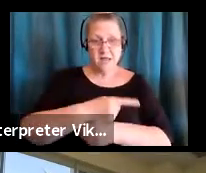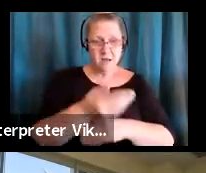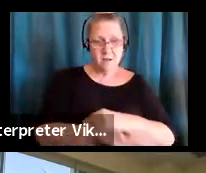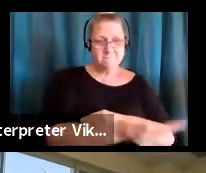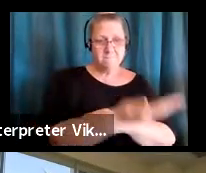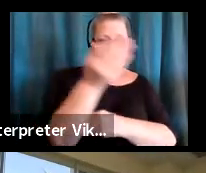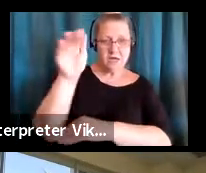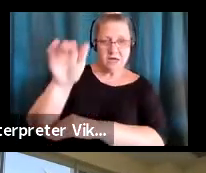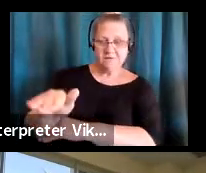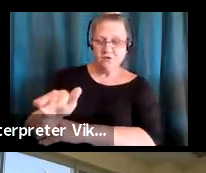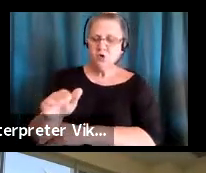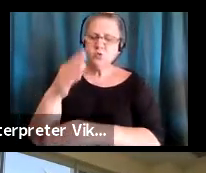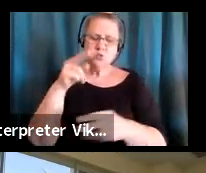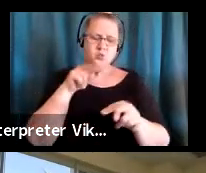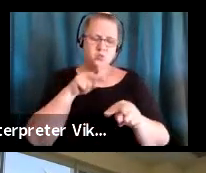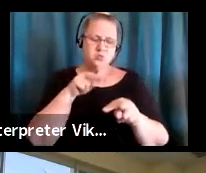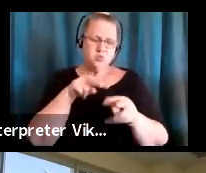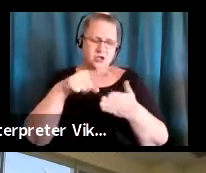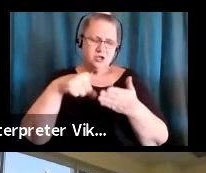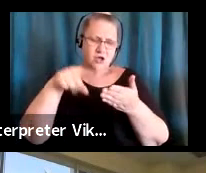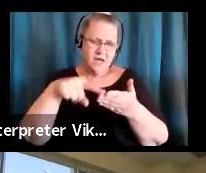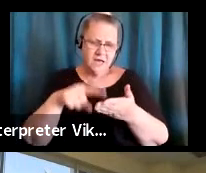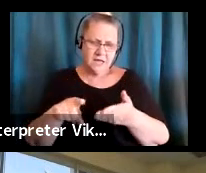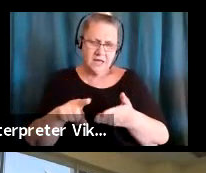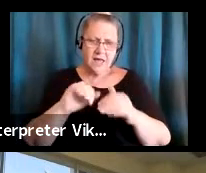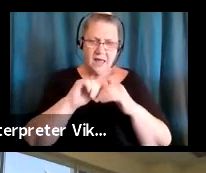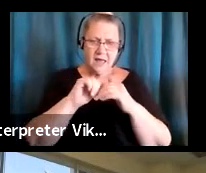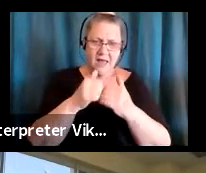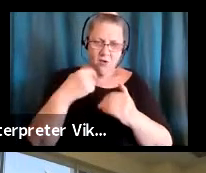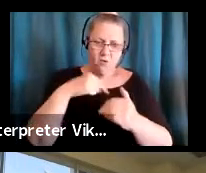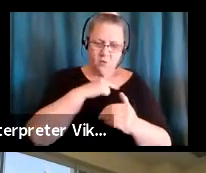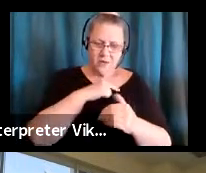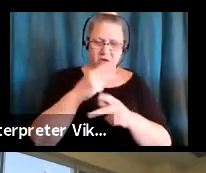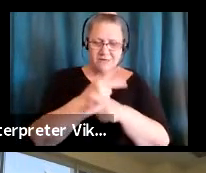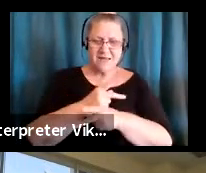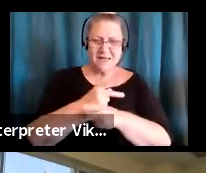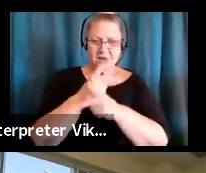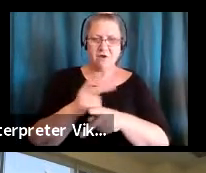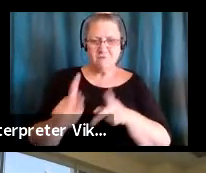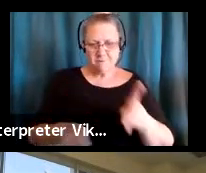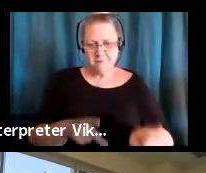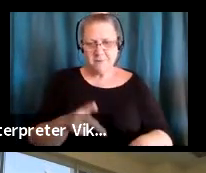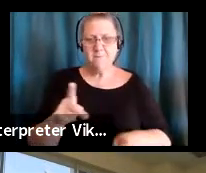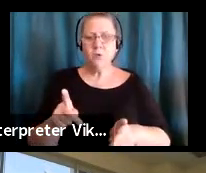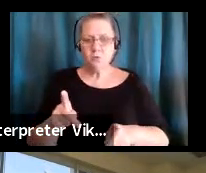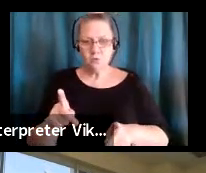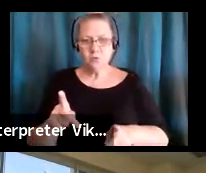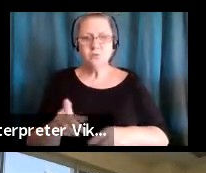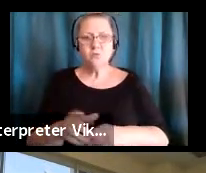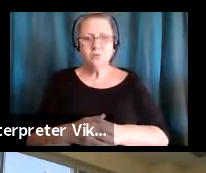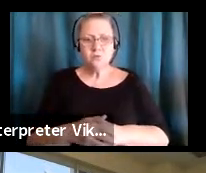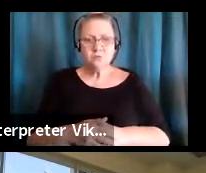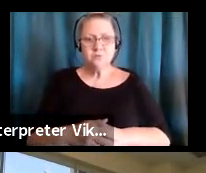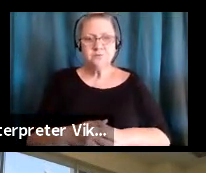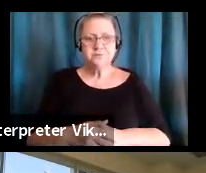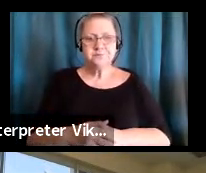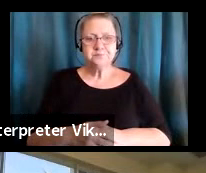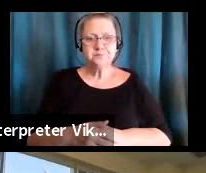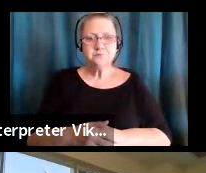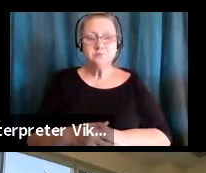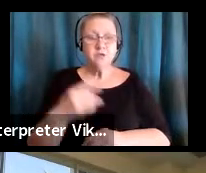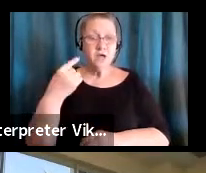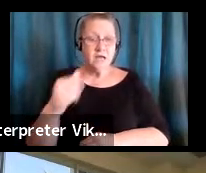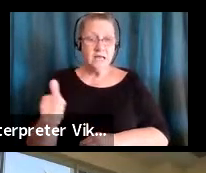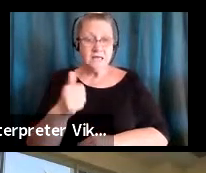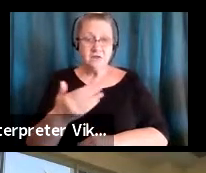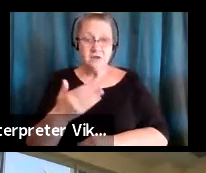see each day how we're moving that needle and how we're addressing the needs of the population. One of the things we're excited that we rolled out recently is our